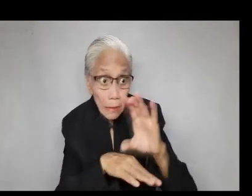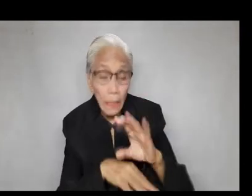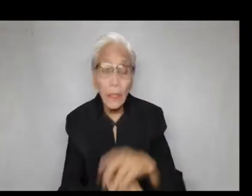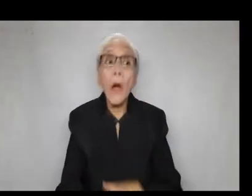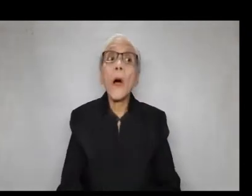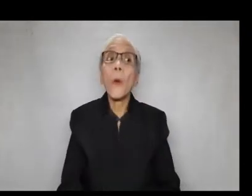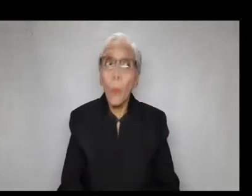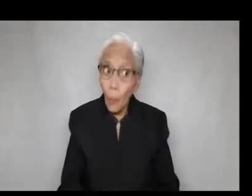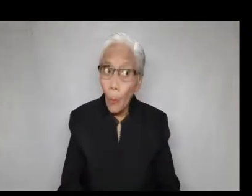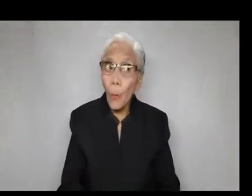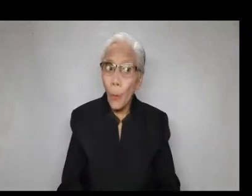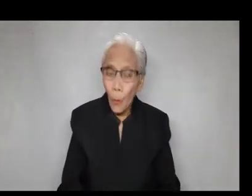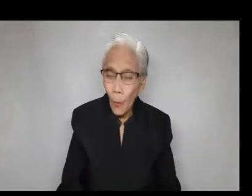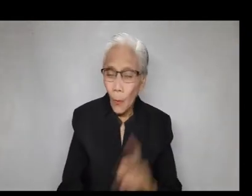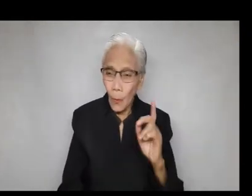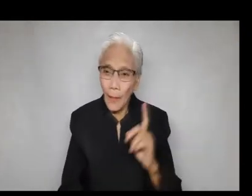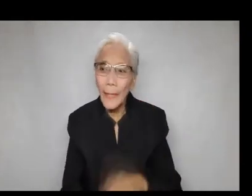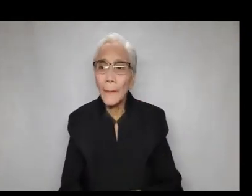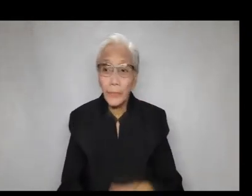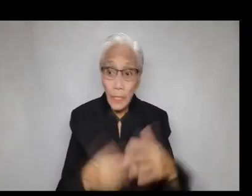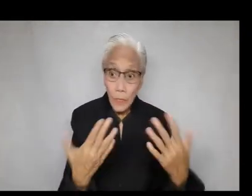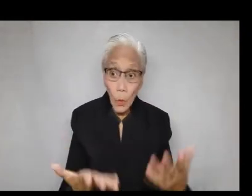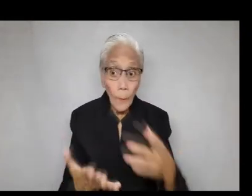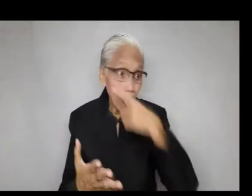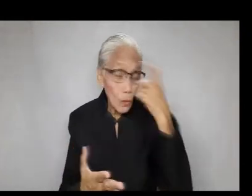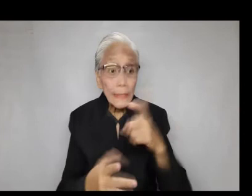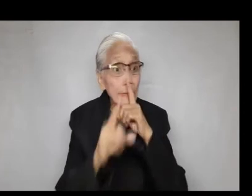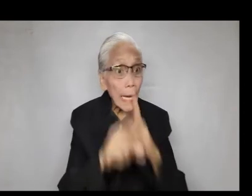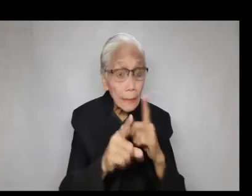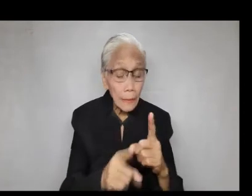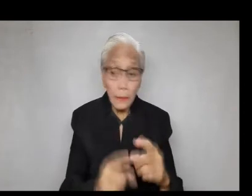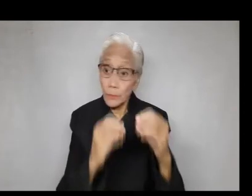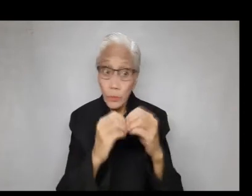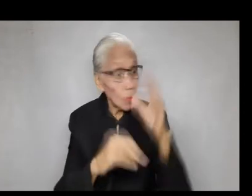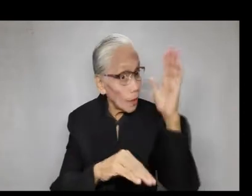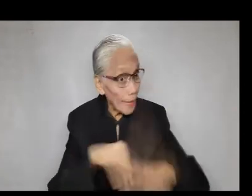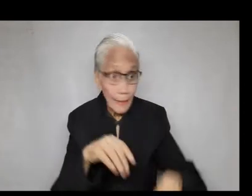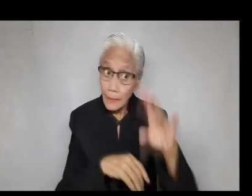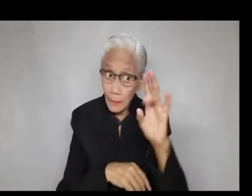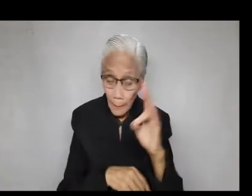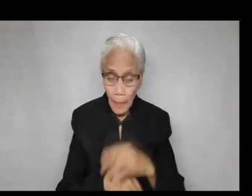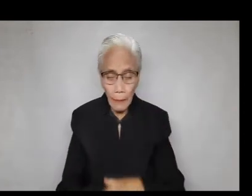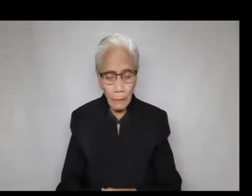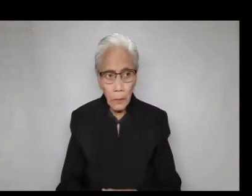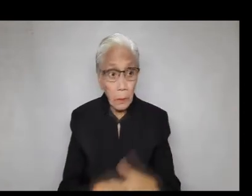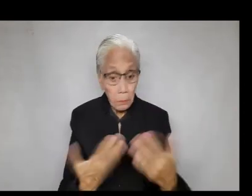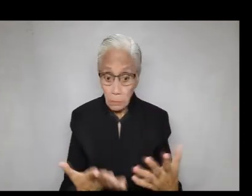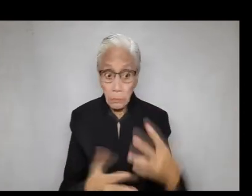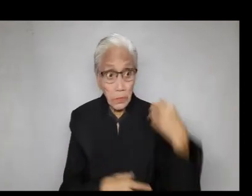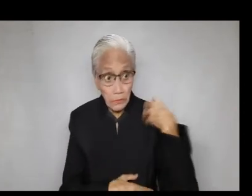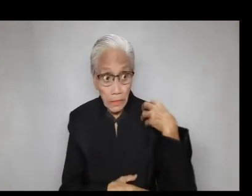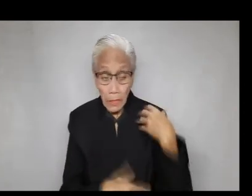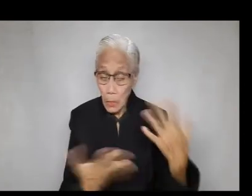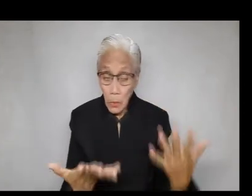Catholic Church? That is a tricky question, right? Because the answer is more than 7.